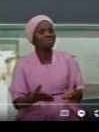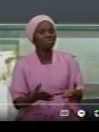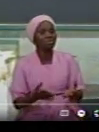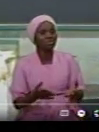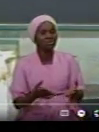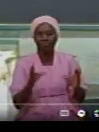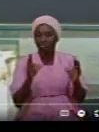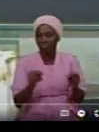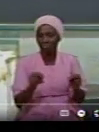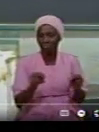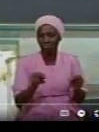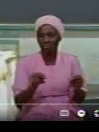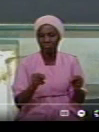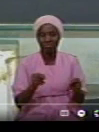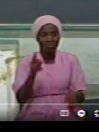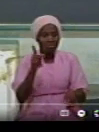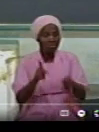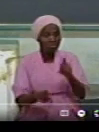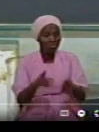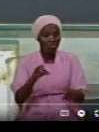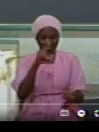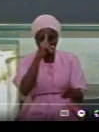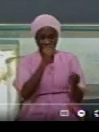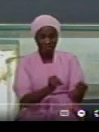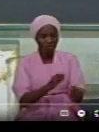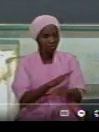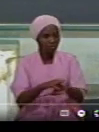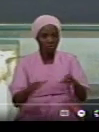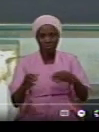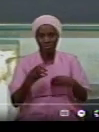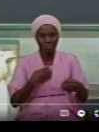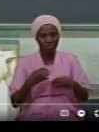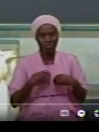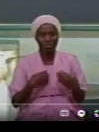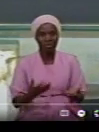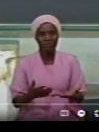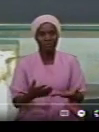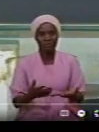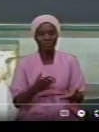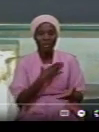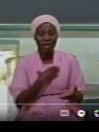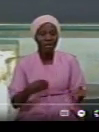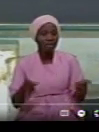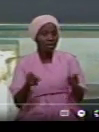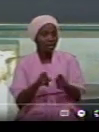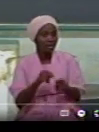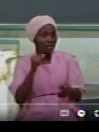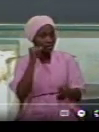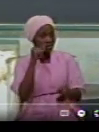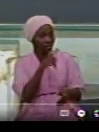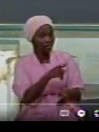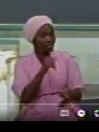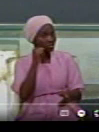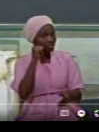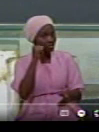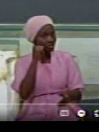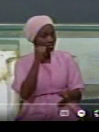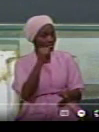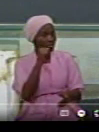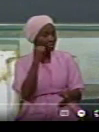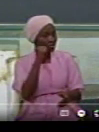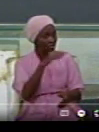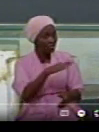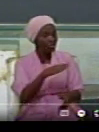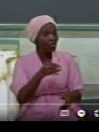complain. People of faith demonstrate their faith. And as she was going to fetch it,